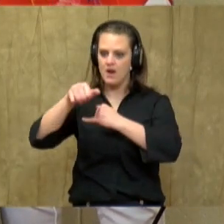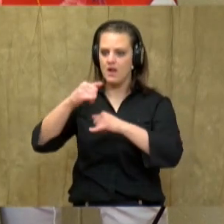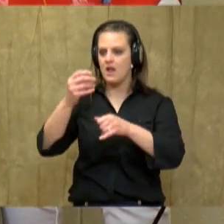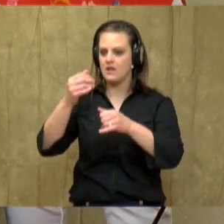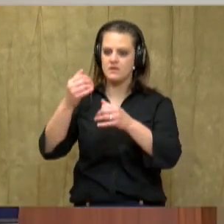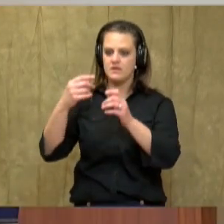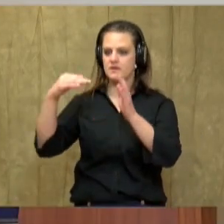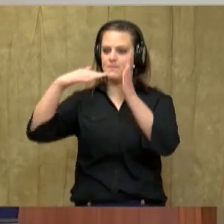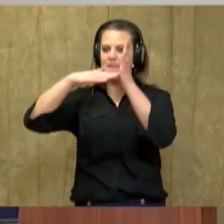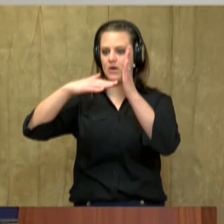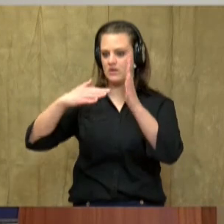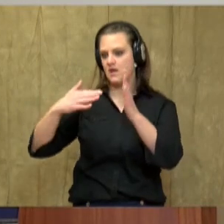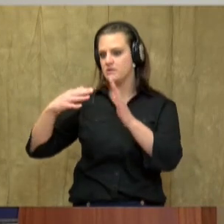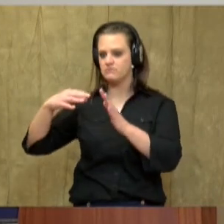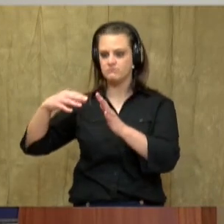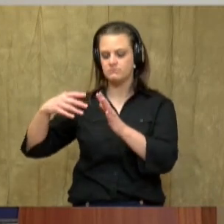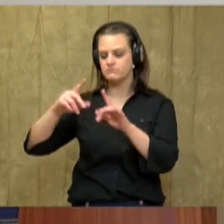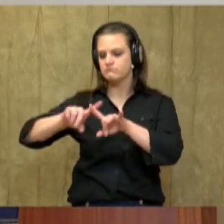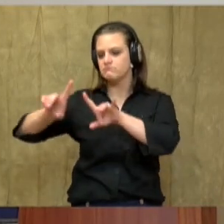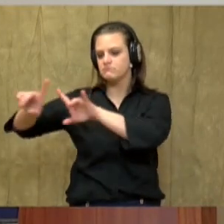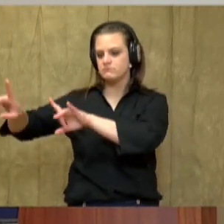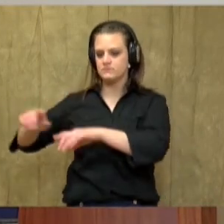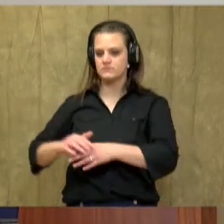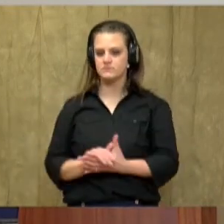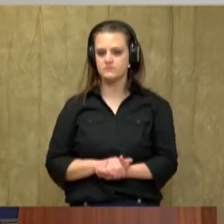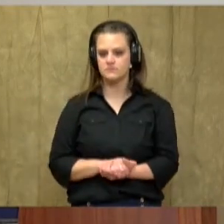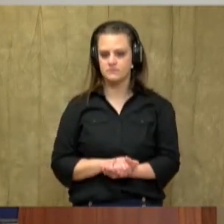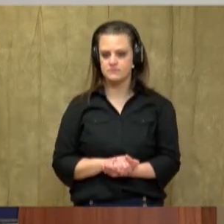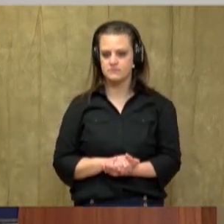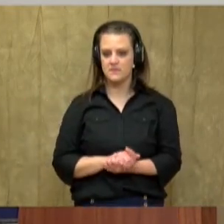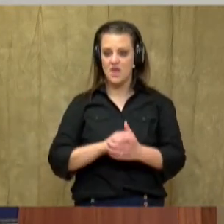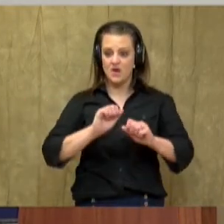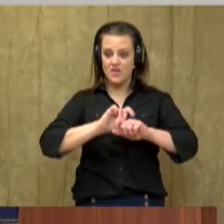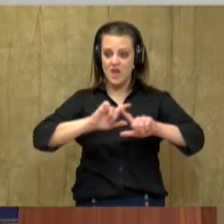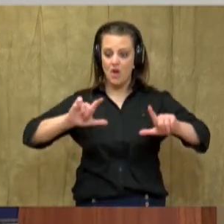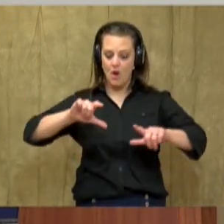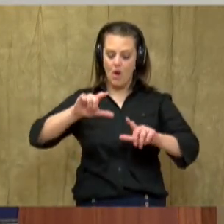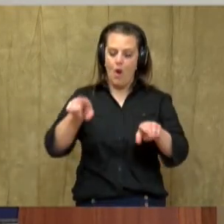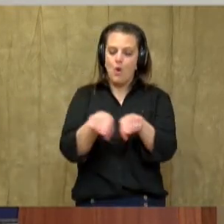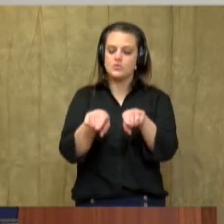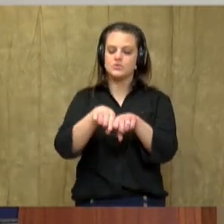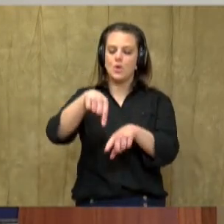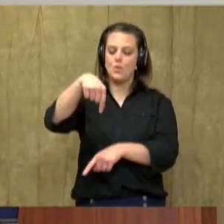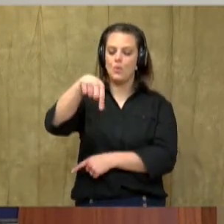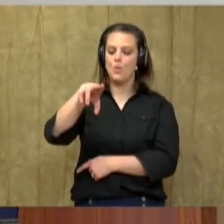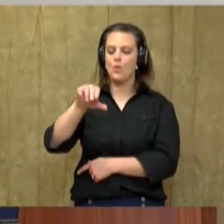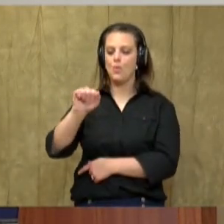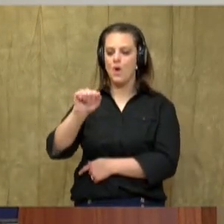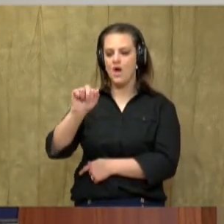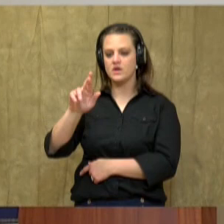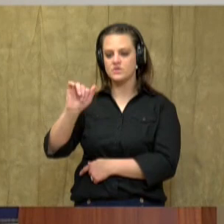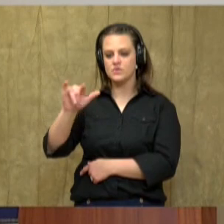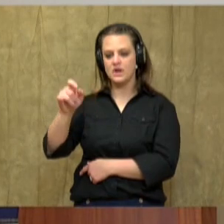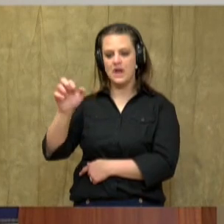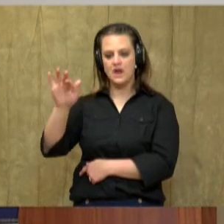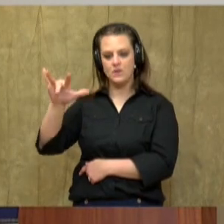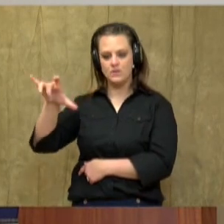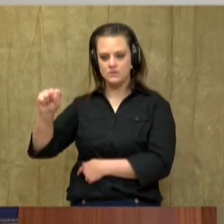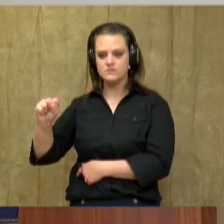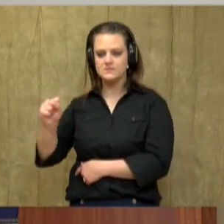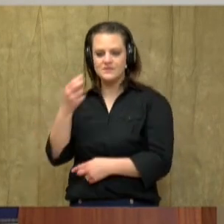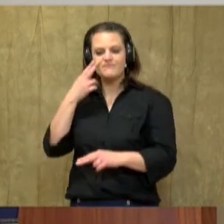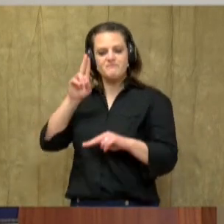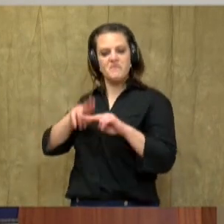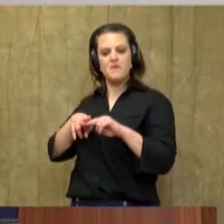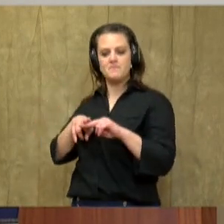lines, parallel lines. All right. Are they also quadrilaterals? All right. So this is a